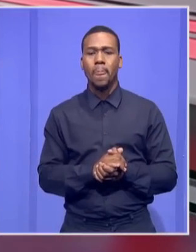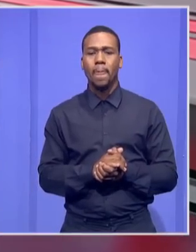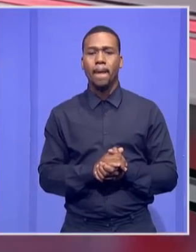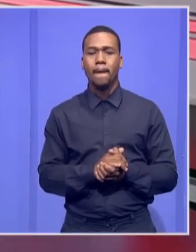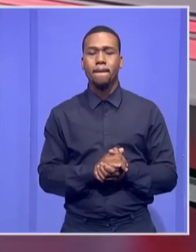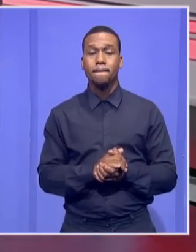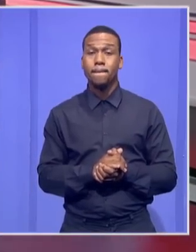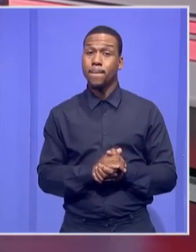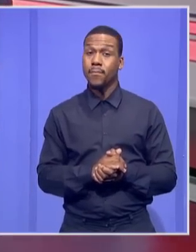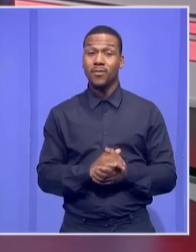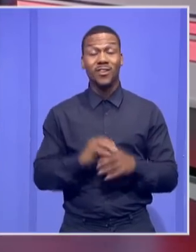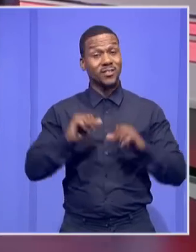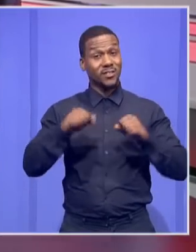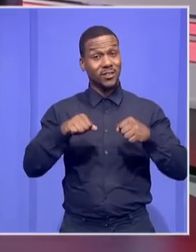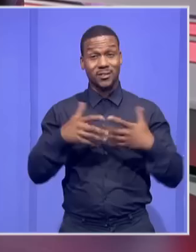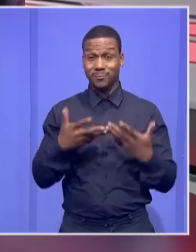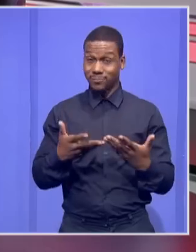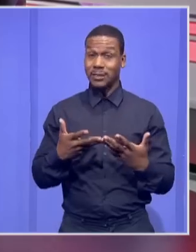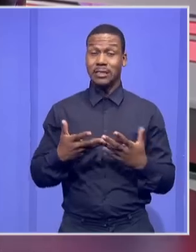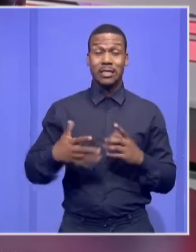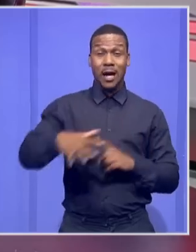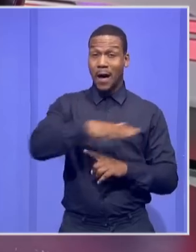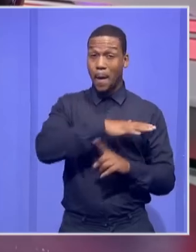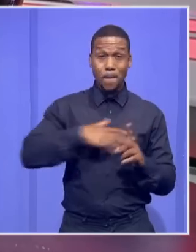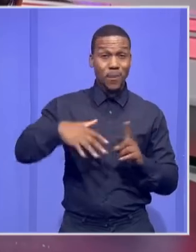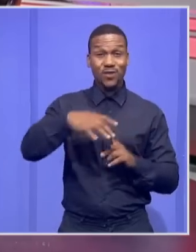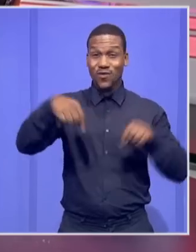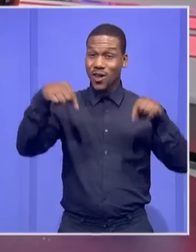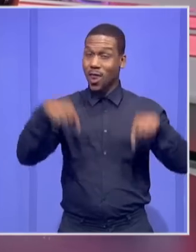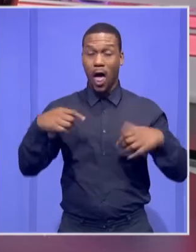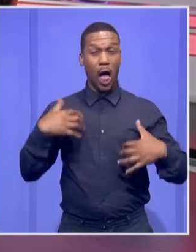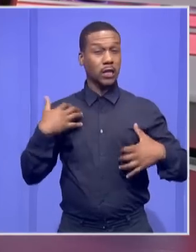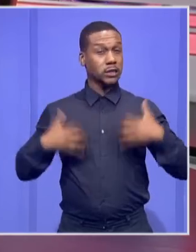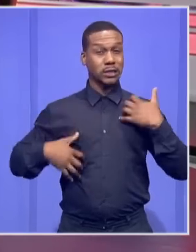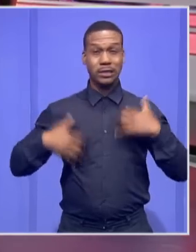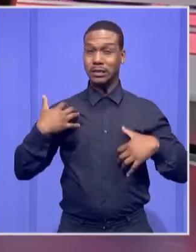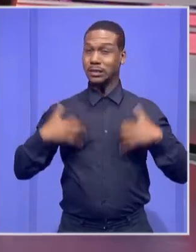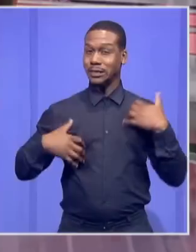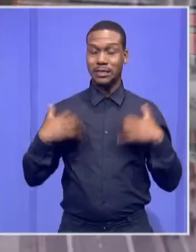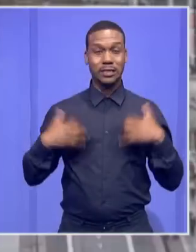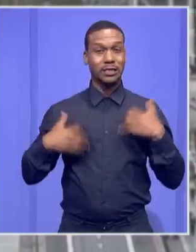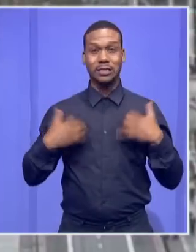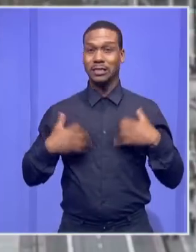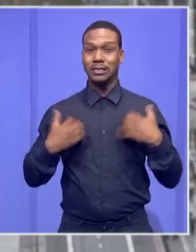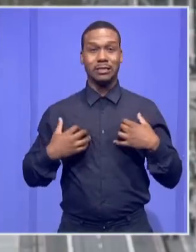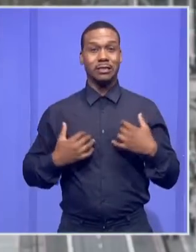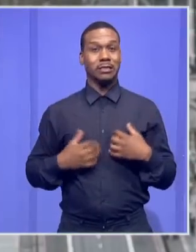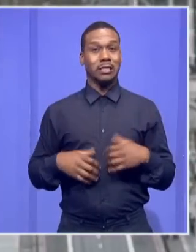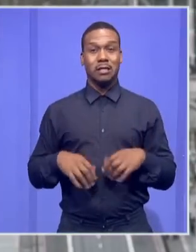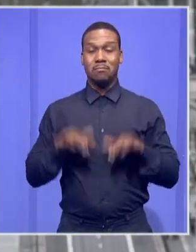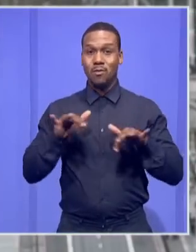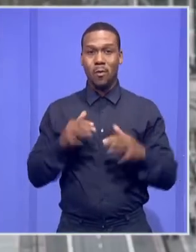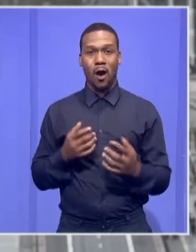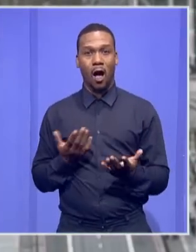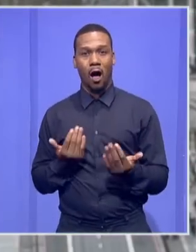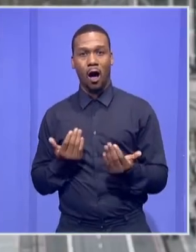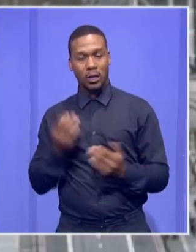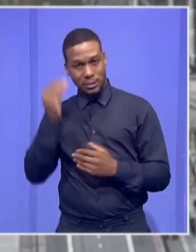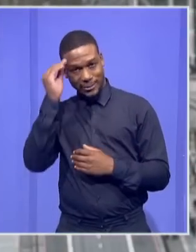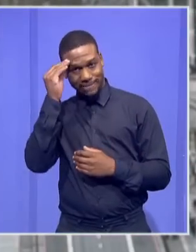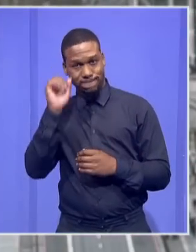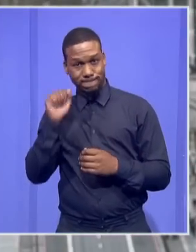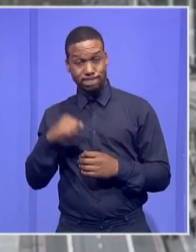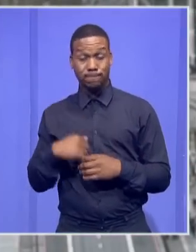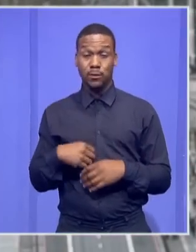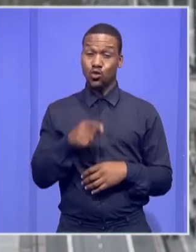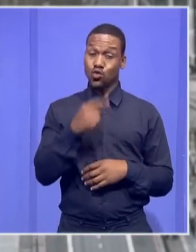Well, the atmosphere here is definitely one of excitement and anticipation. As you said, this has been a coronation a long time in